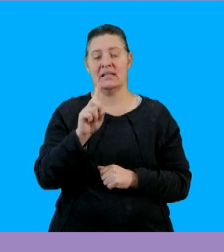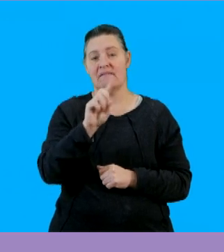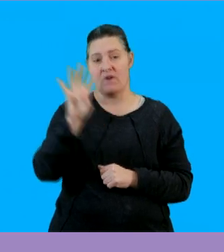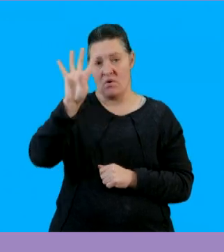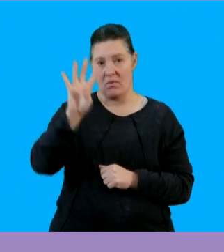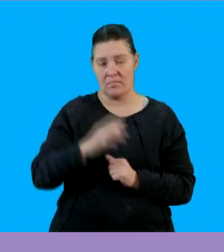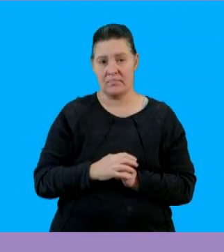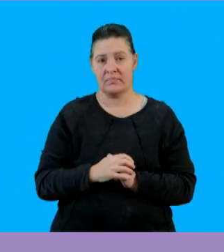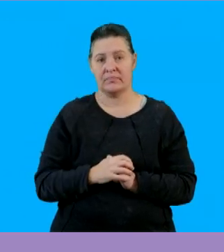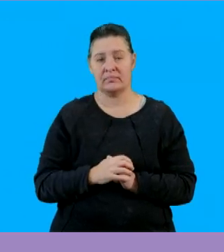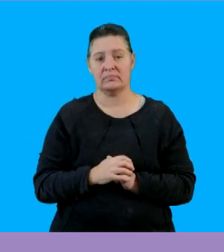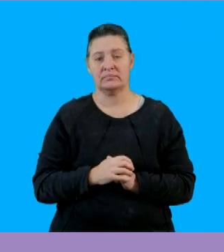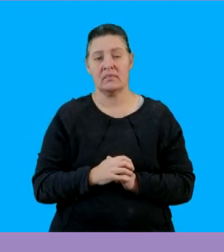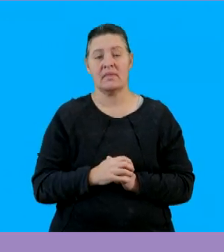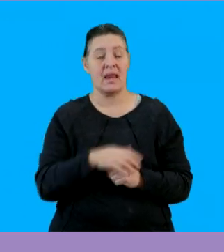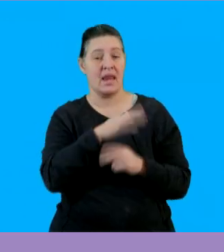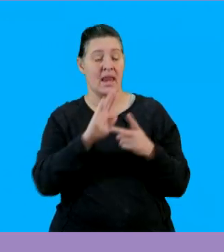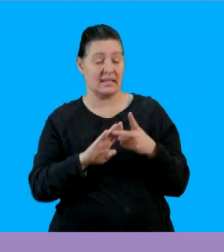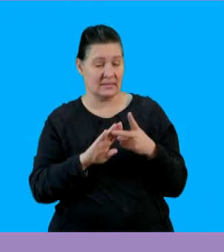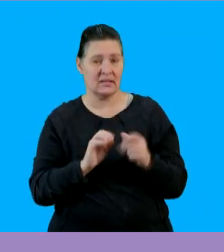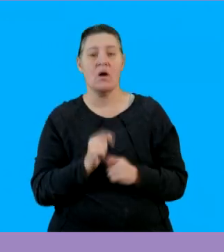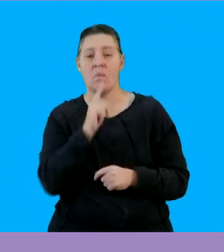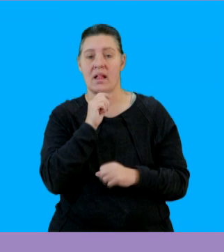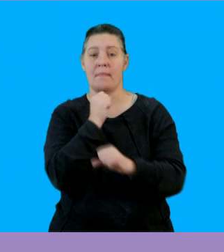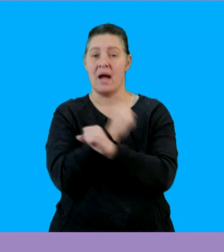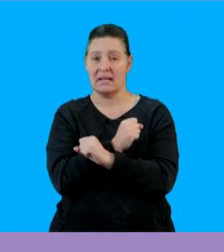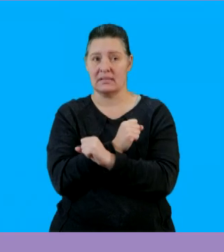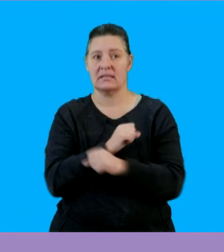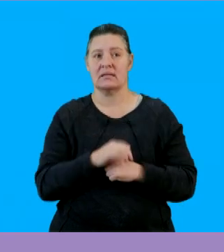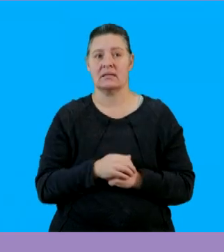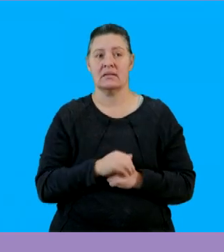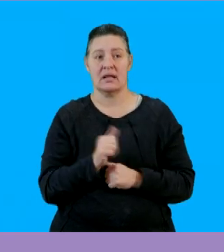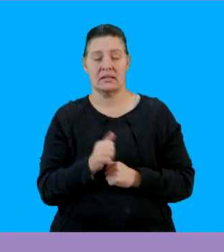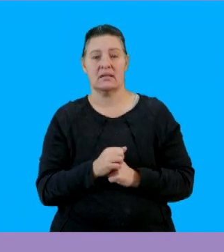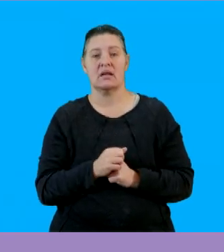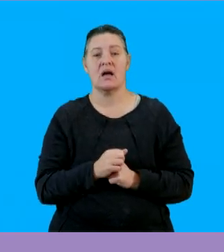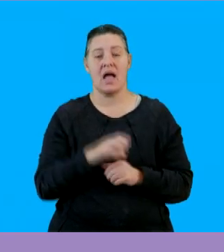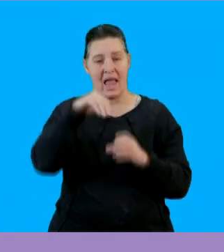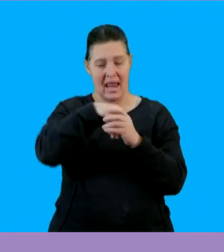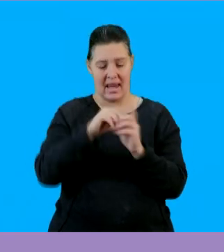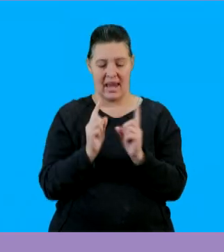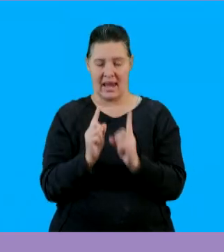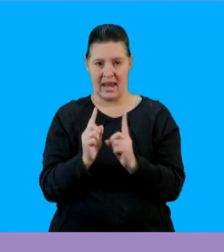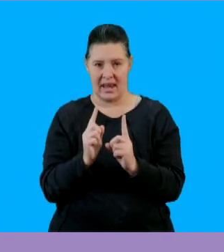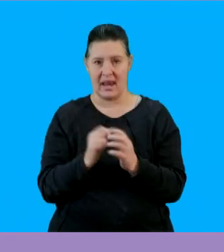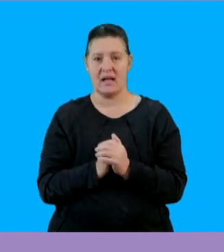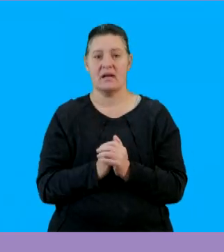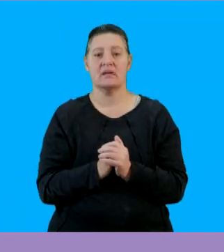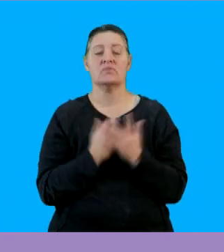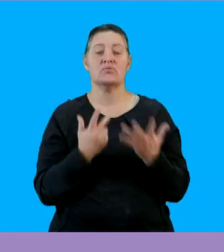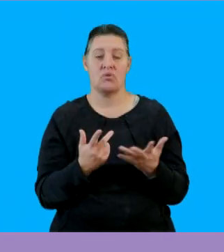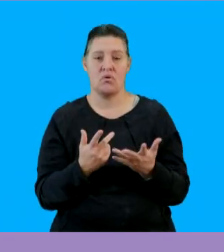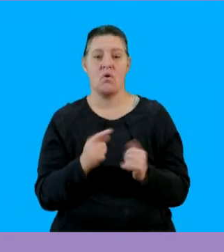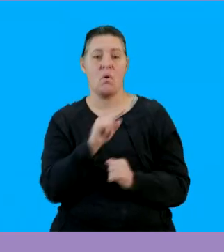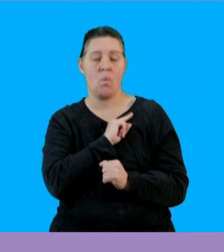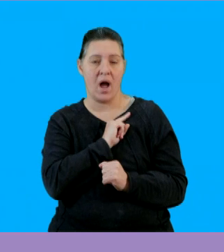exponent 4 then next we are going to multiply now the inner ones